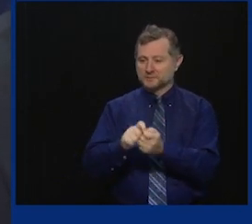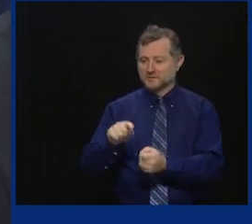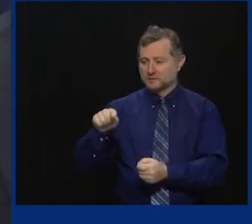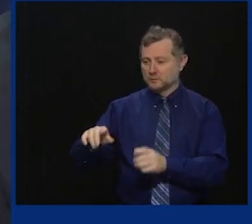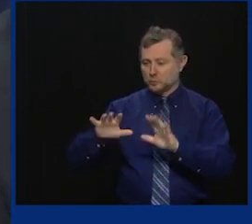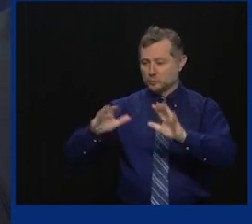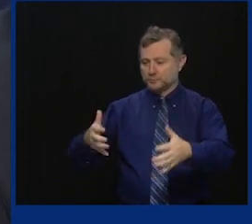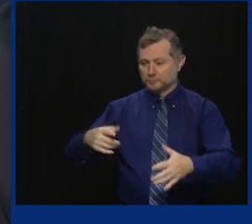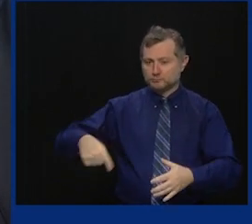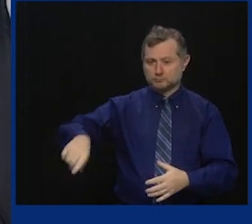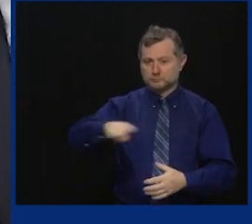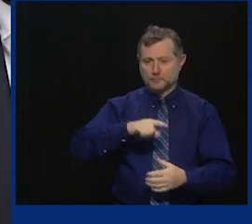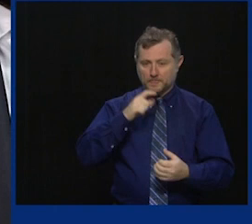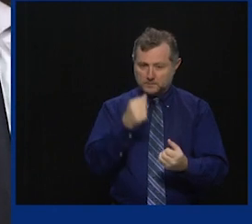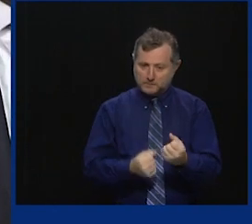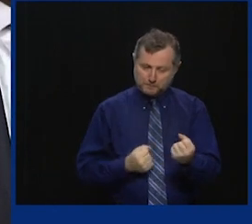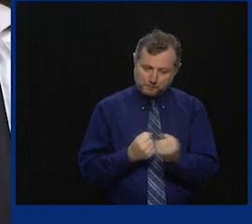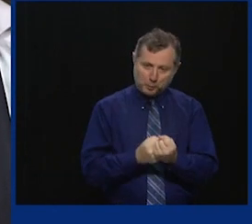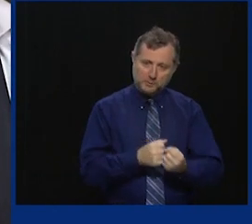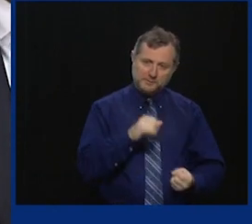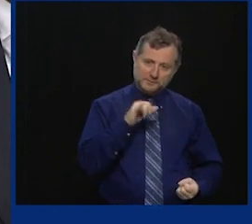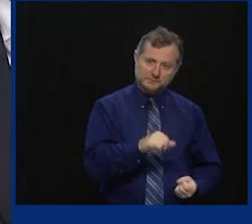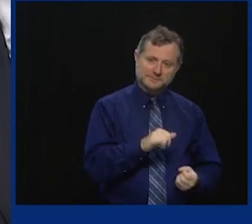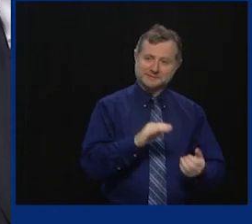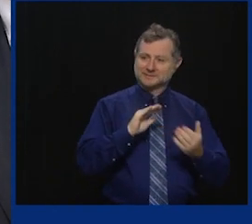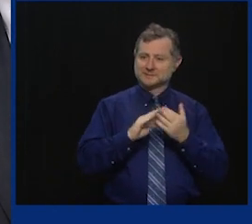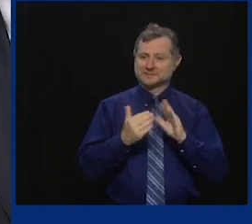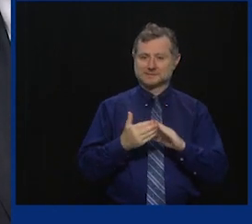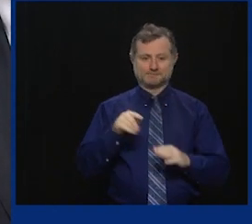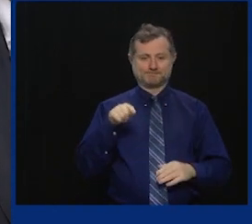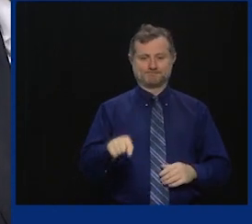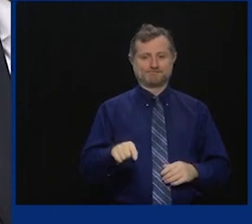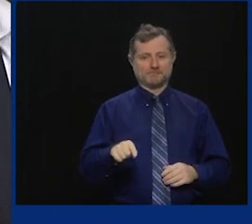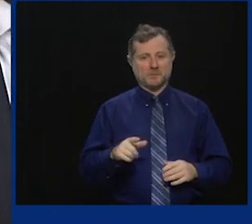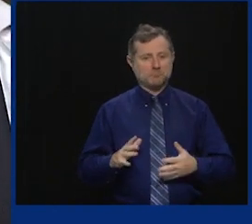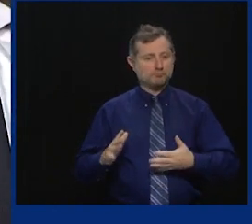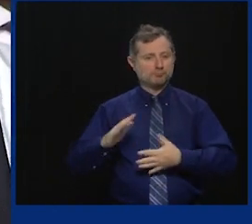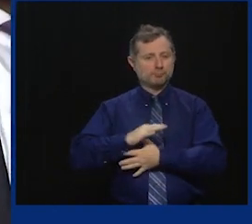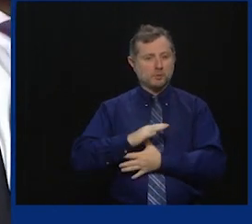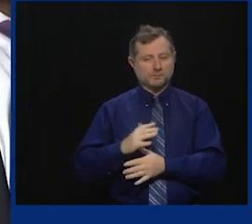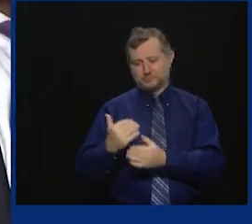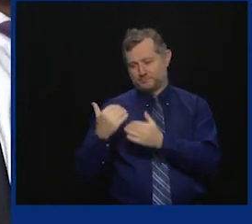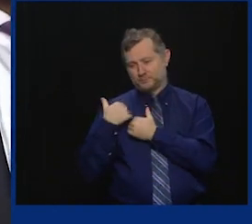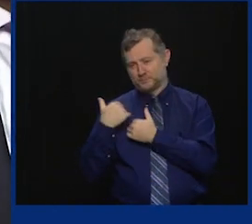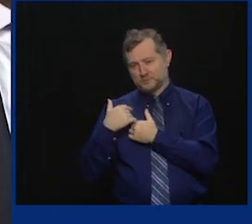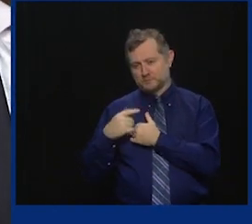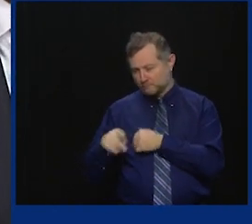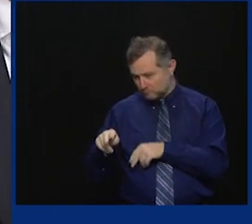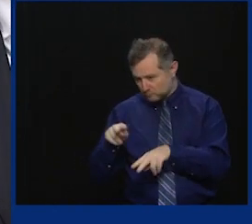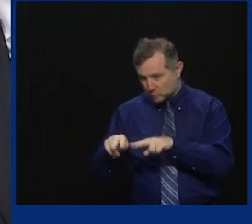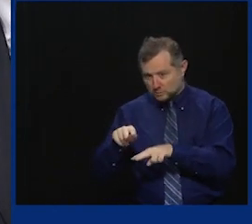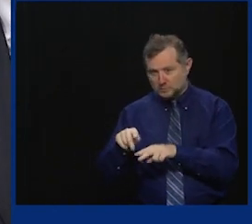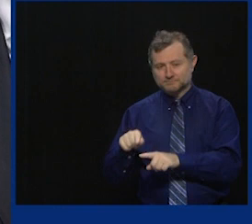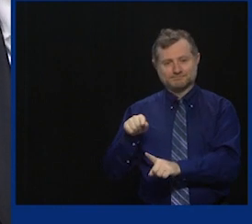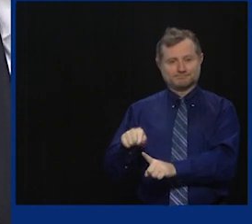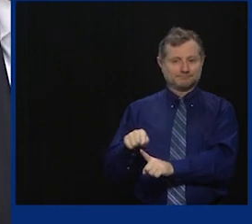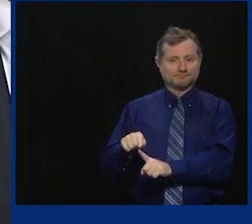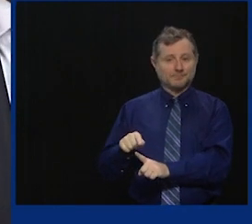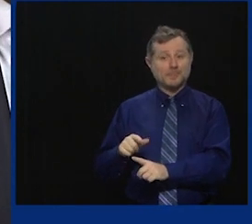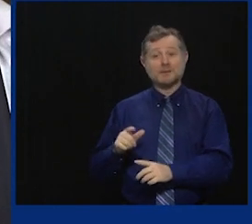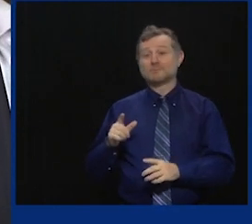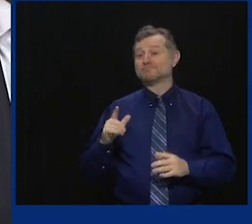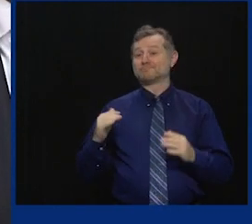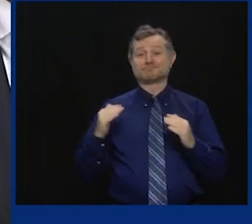support, a supporting role to the city, which has the primary role of overseeing this, as every other local entity does with their jails and